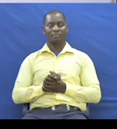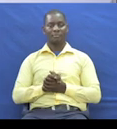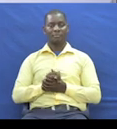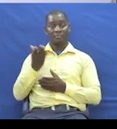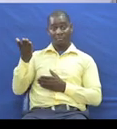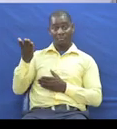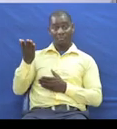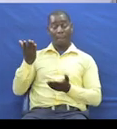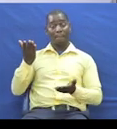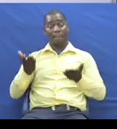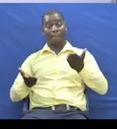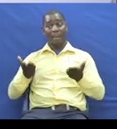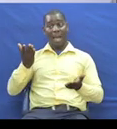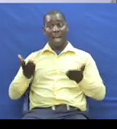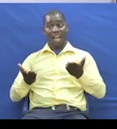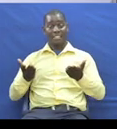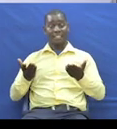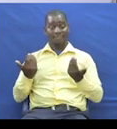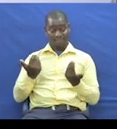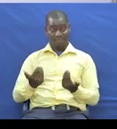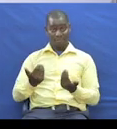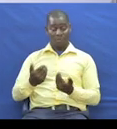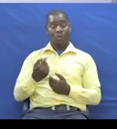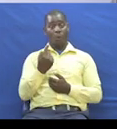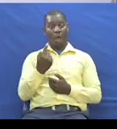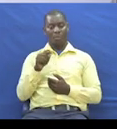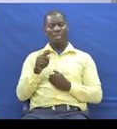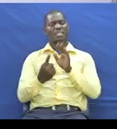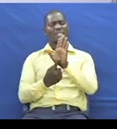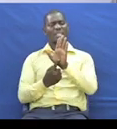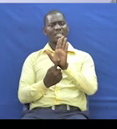a mass of